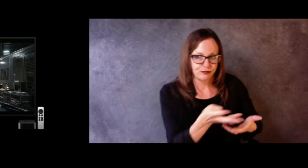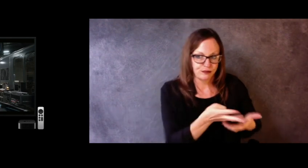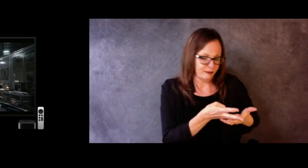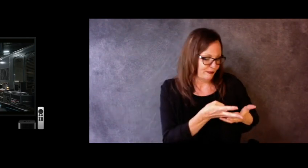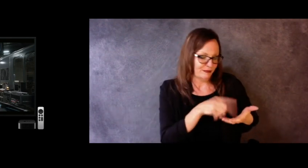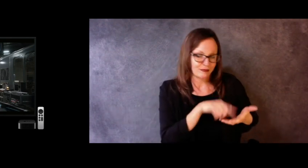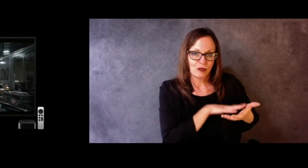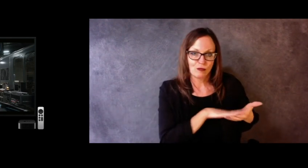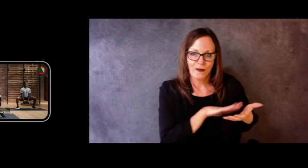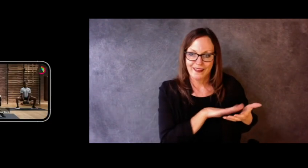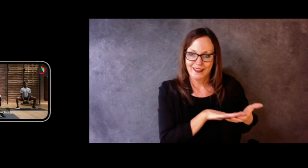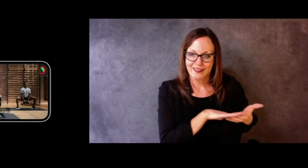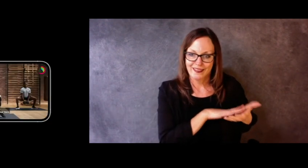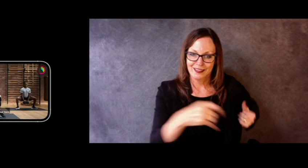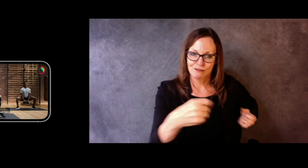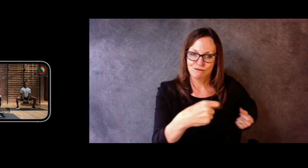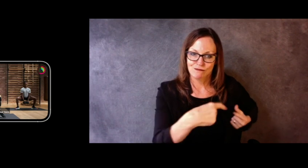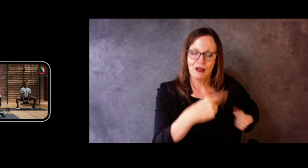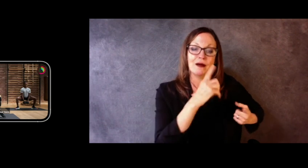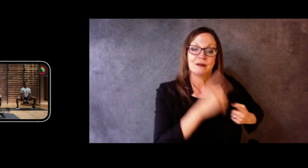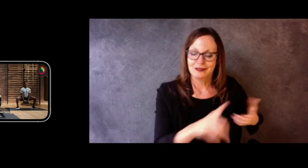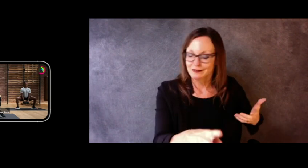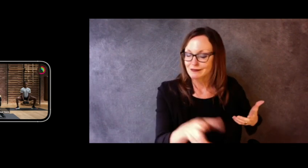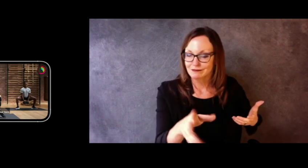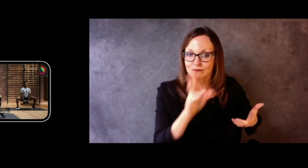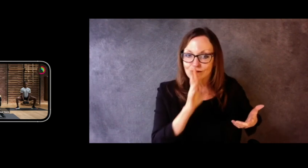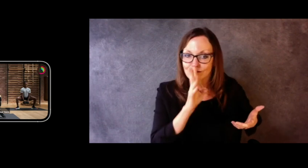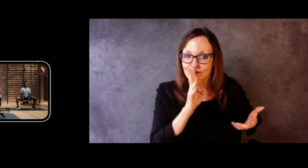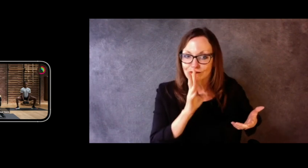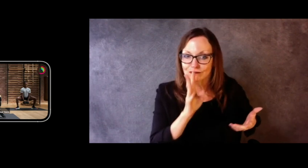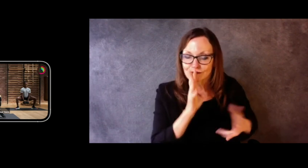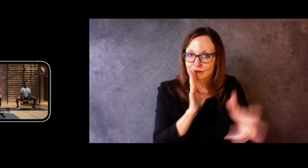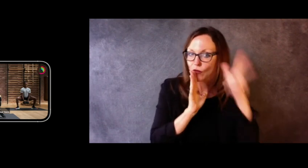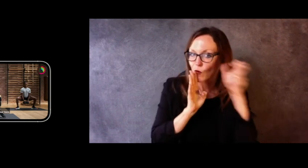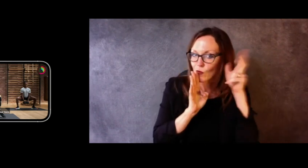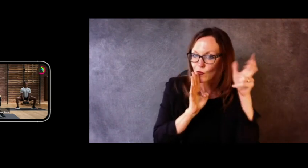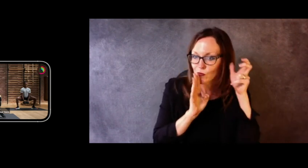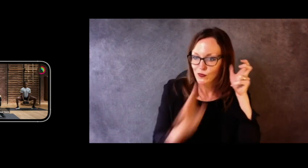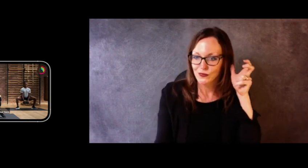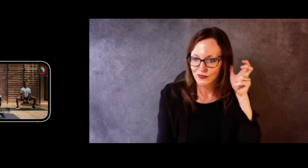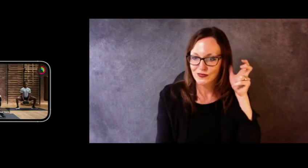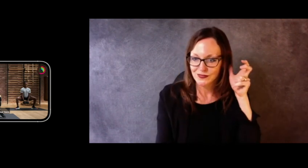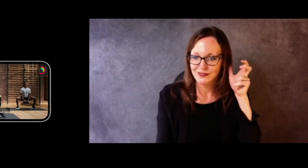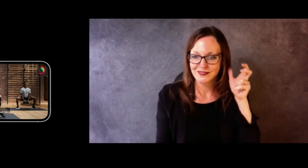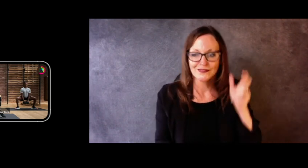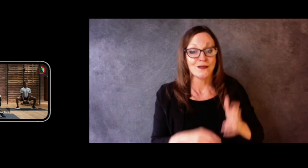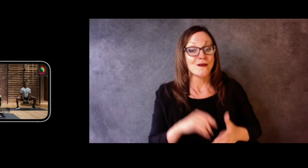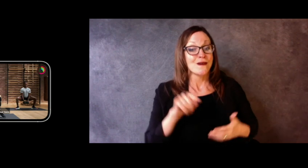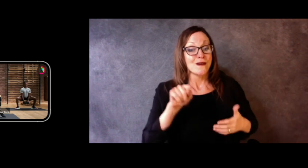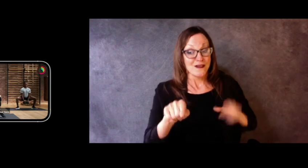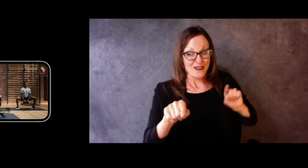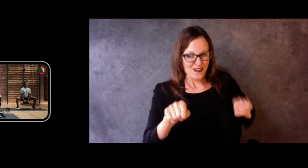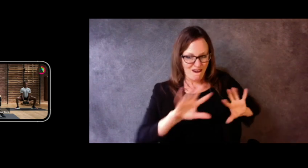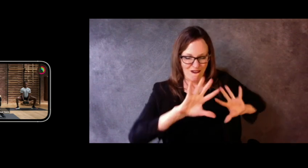both. And Apple Fitness Plus, a fitness experience for everyone, powered by Apple Watch. All